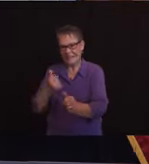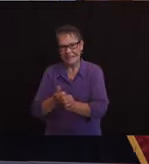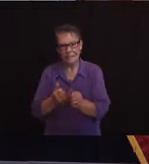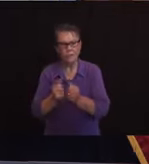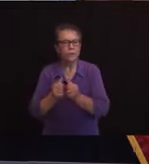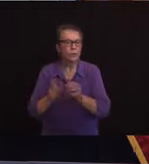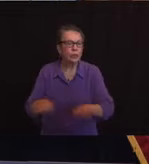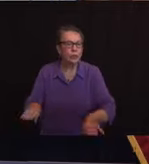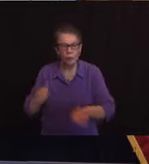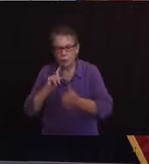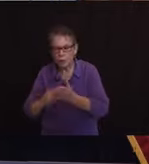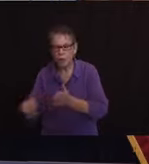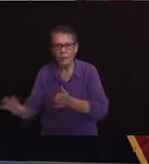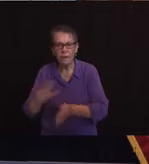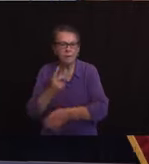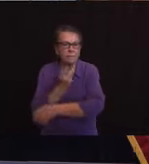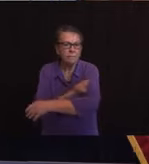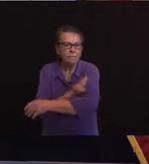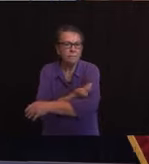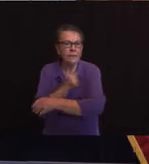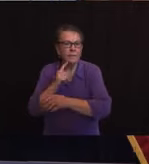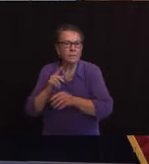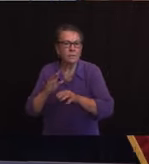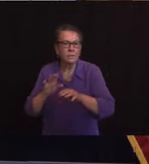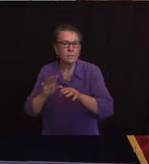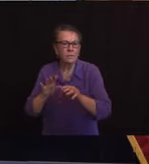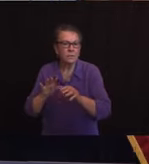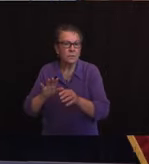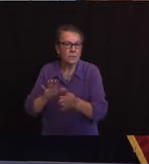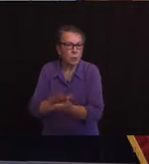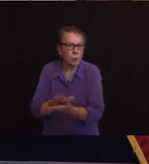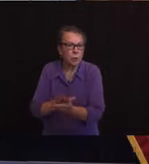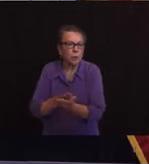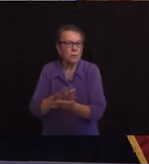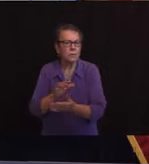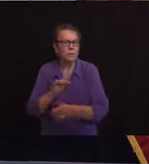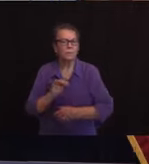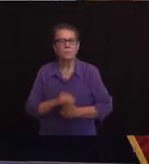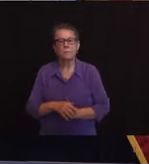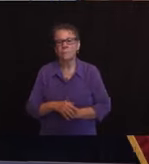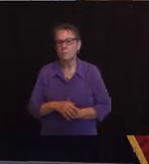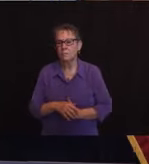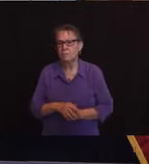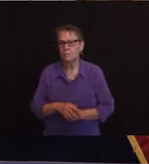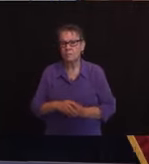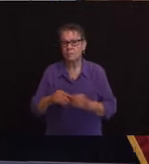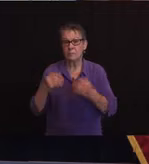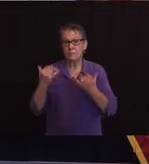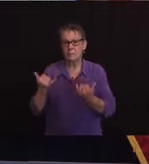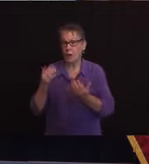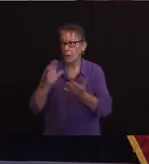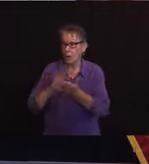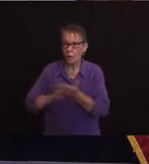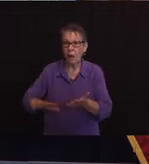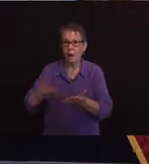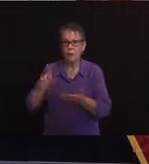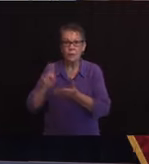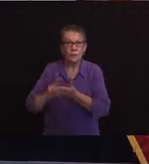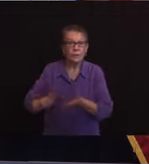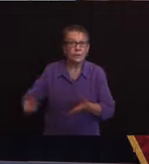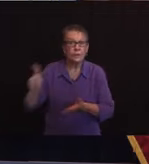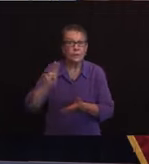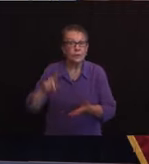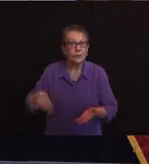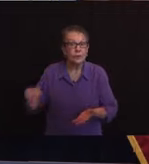followed. As far as kids on college campuses, we really want to push testing. We think that's really the first